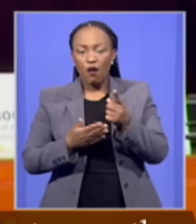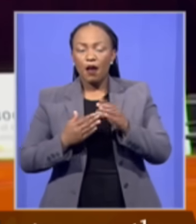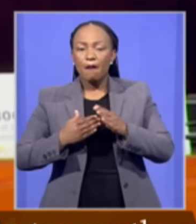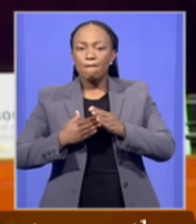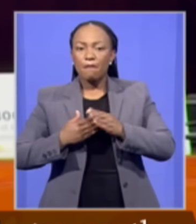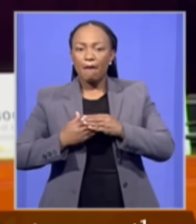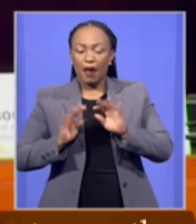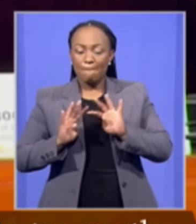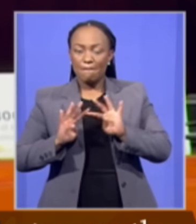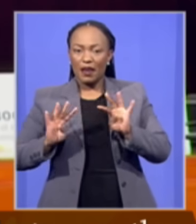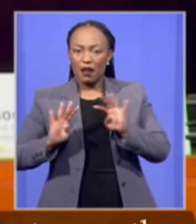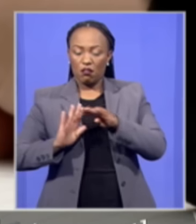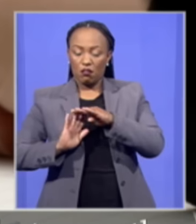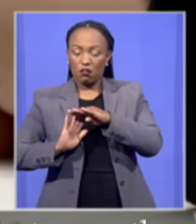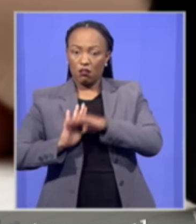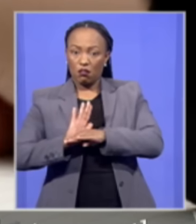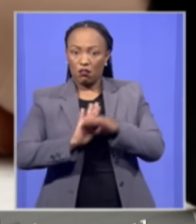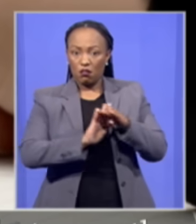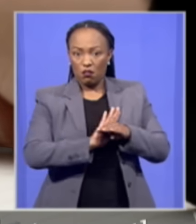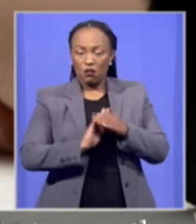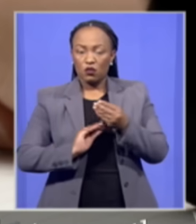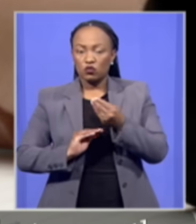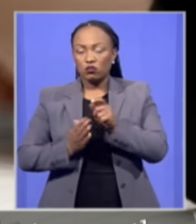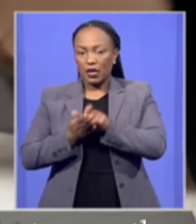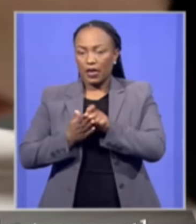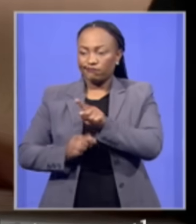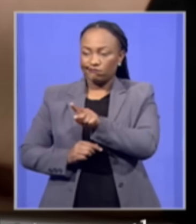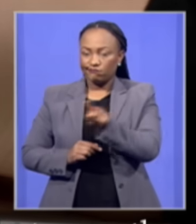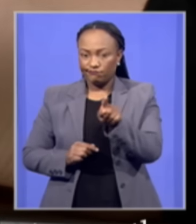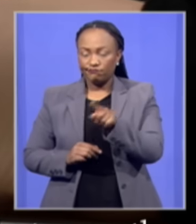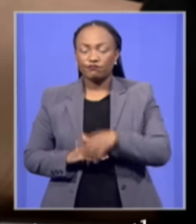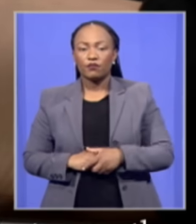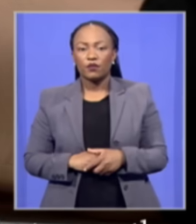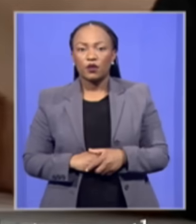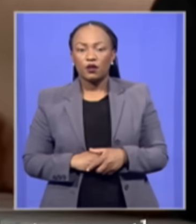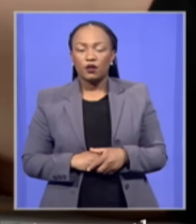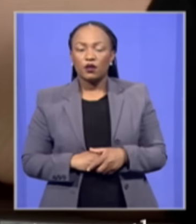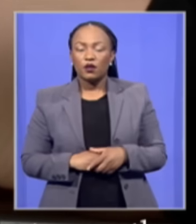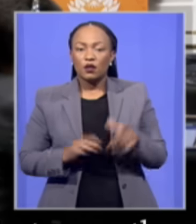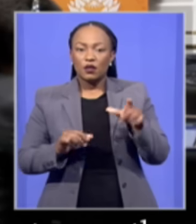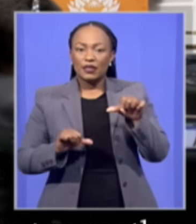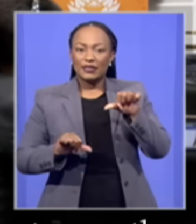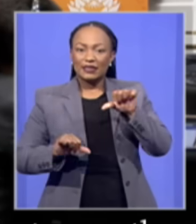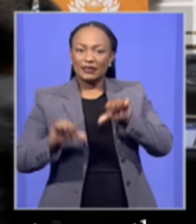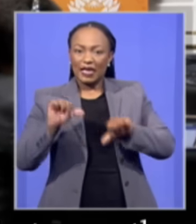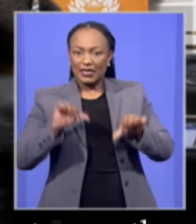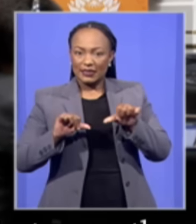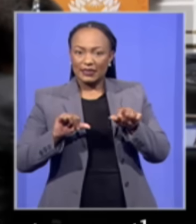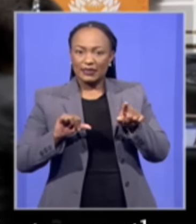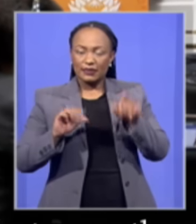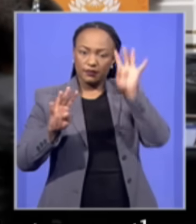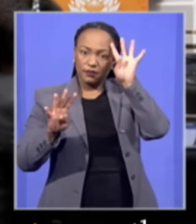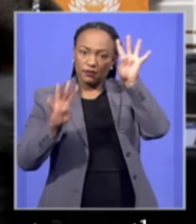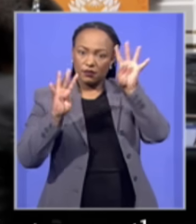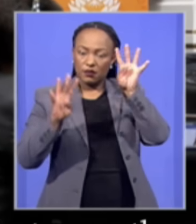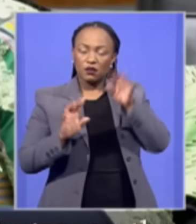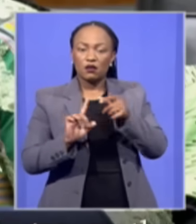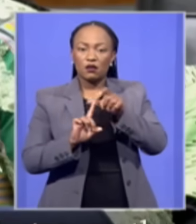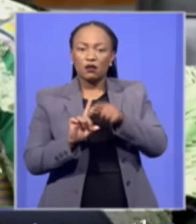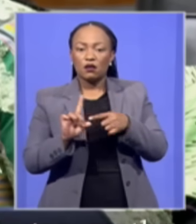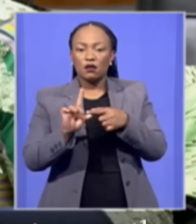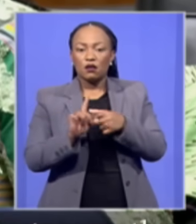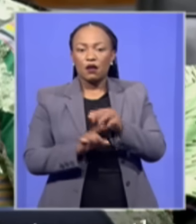members to submit. Modulasetulo wa komiti ya di-indasteri tsa science le tsa boqapi Makhi Fene le yena